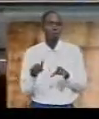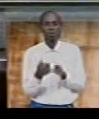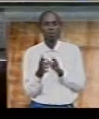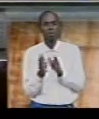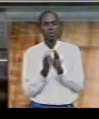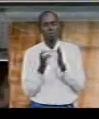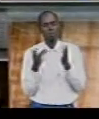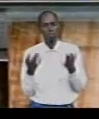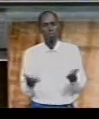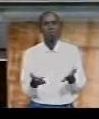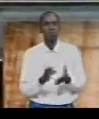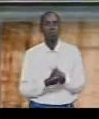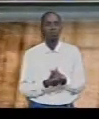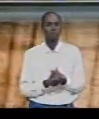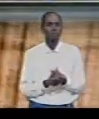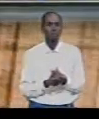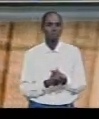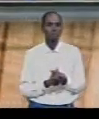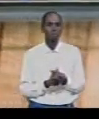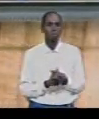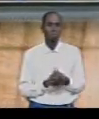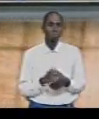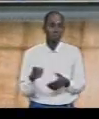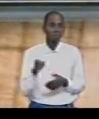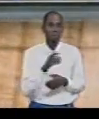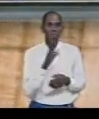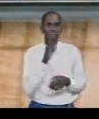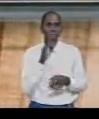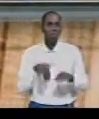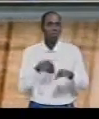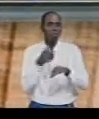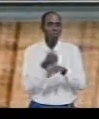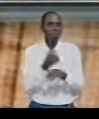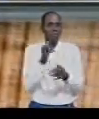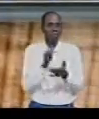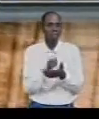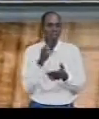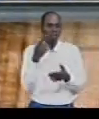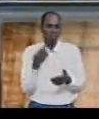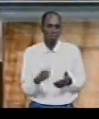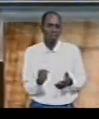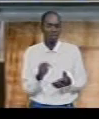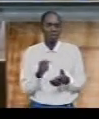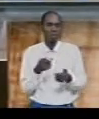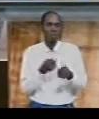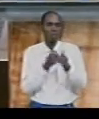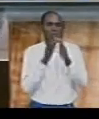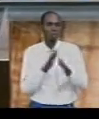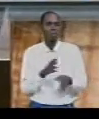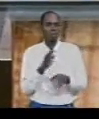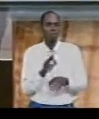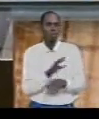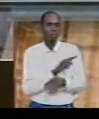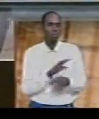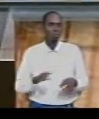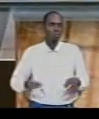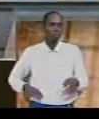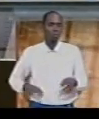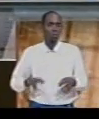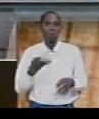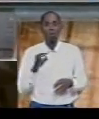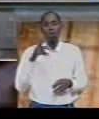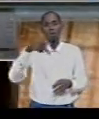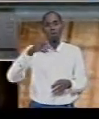the other scriptures. He affirmed that the epistles of Paul were part of